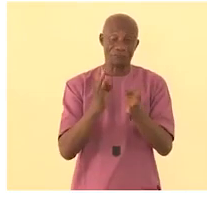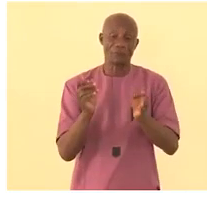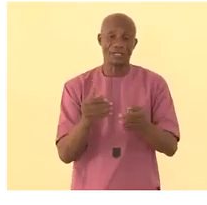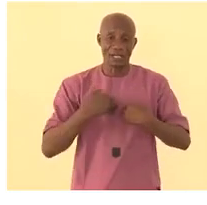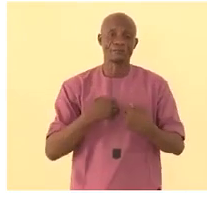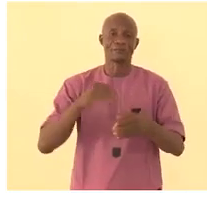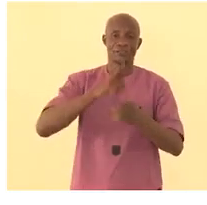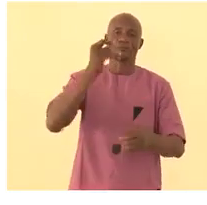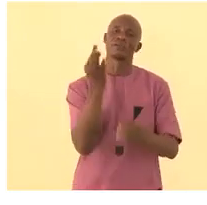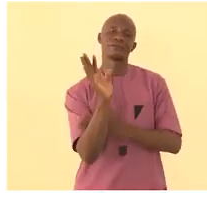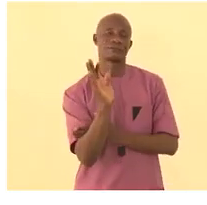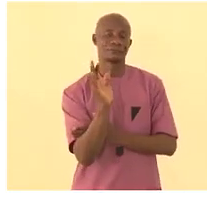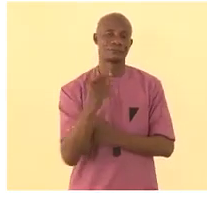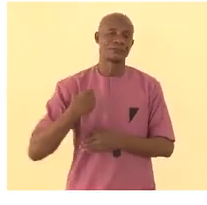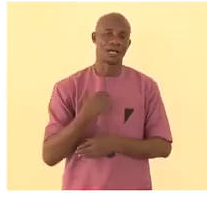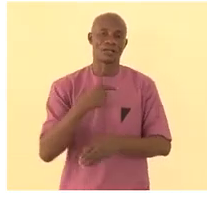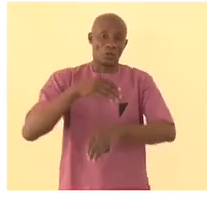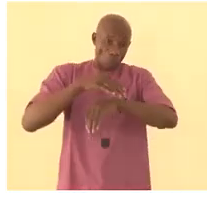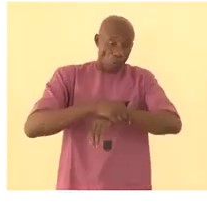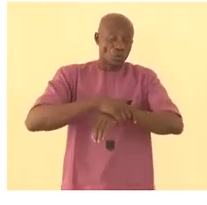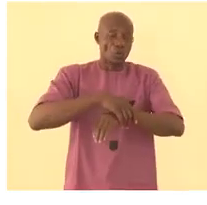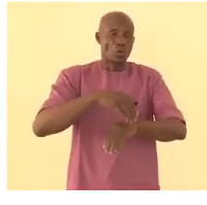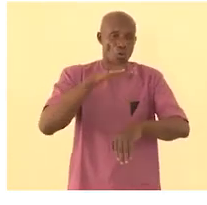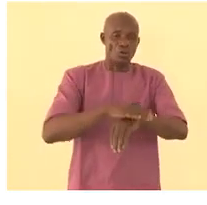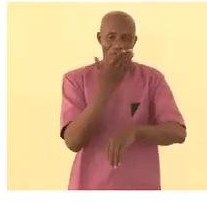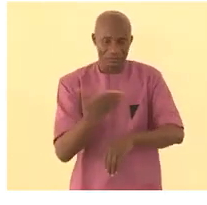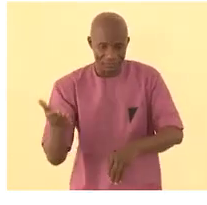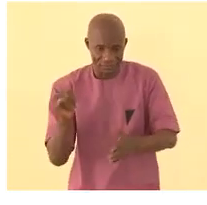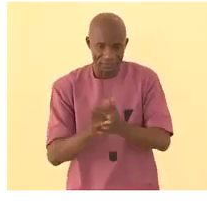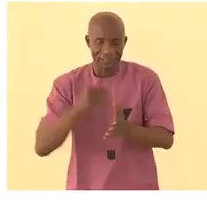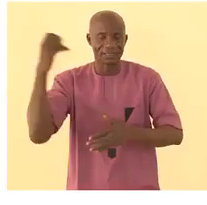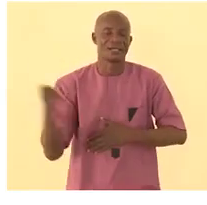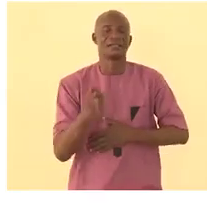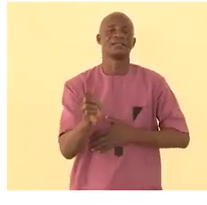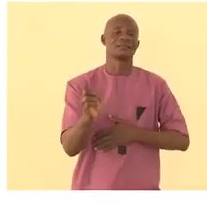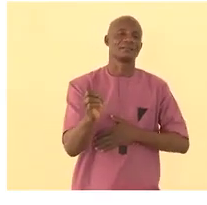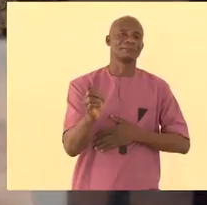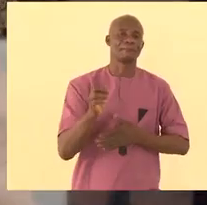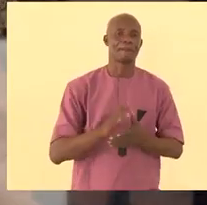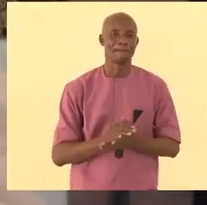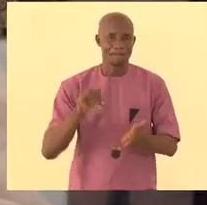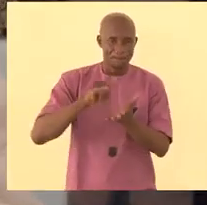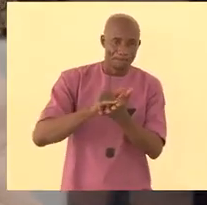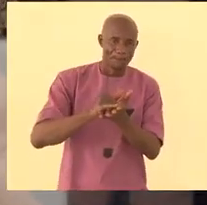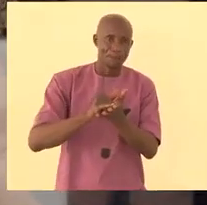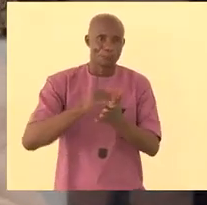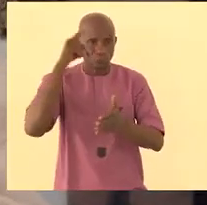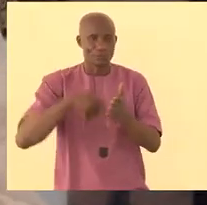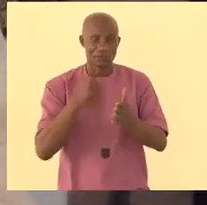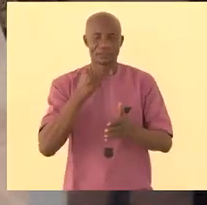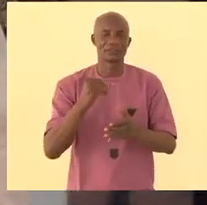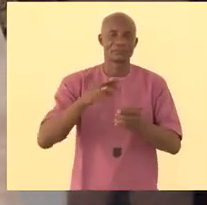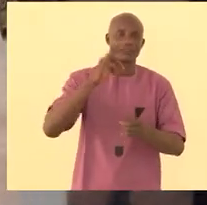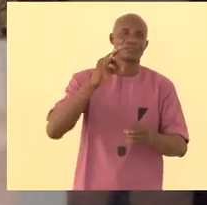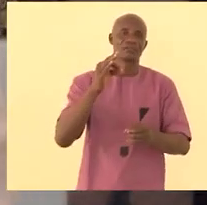Spirit of God. And we will lay hold on things that are eternal. That is what